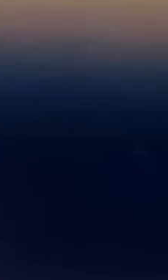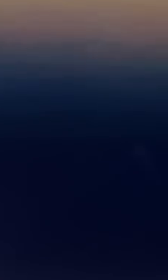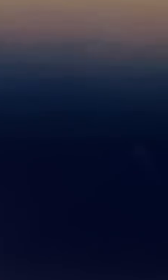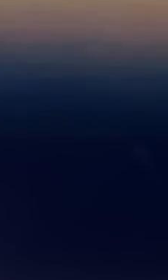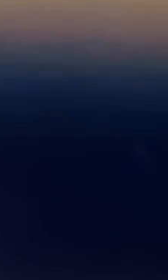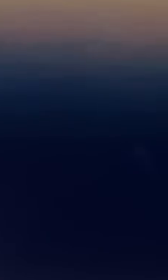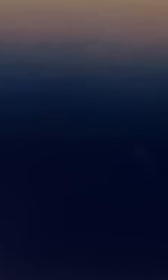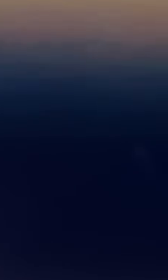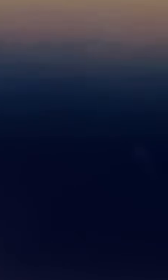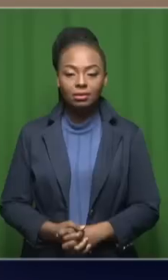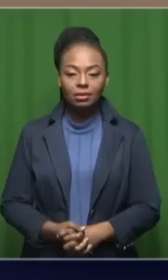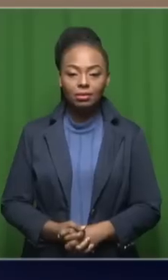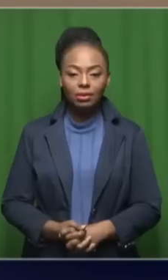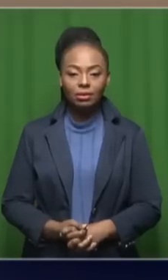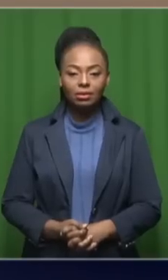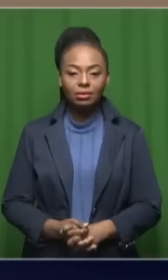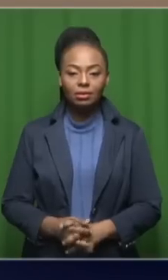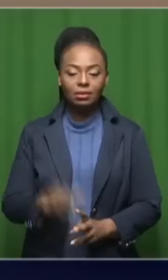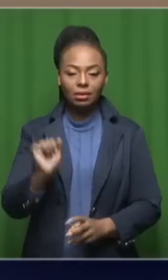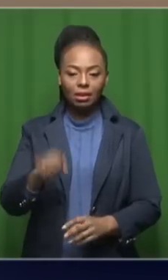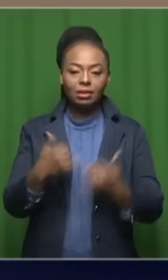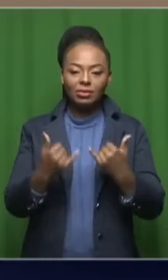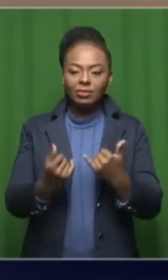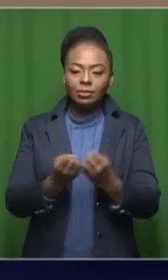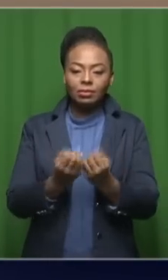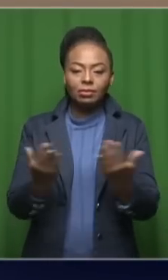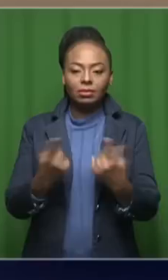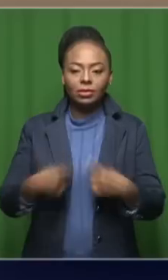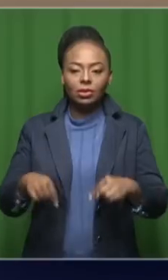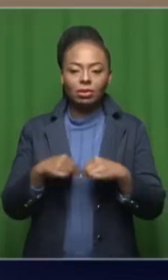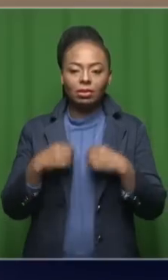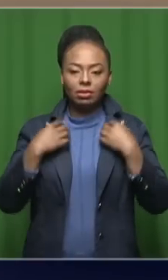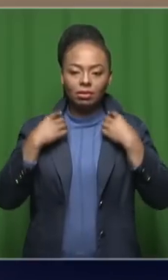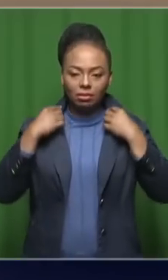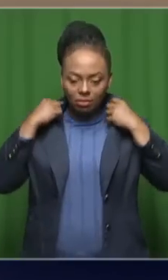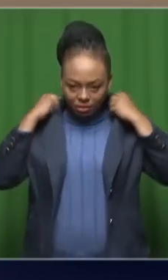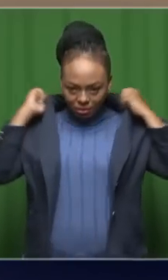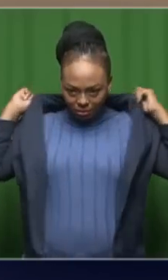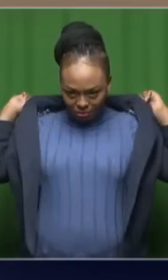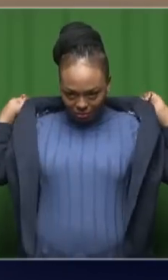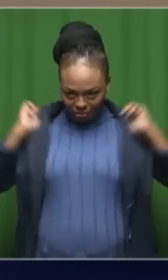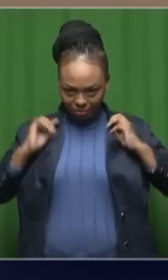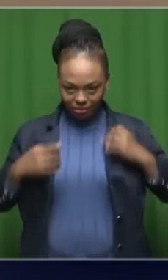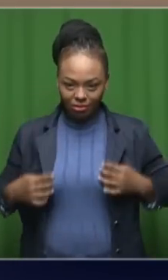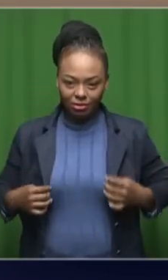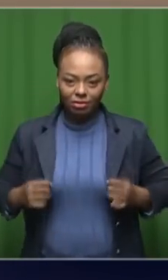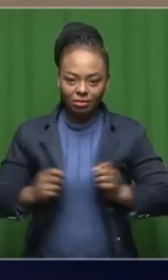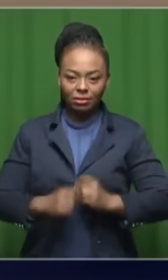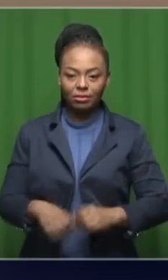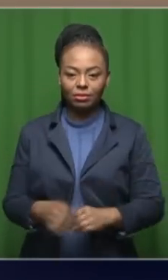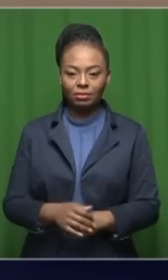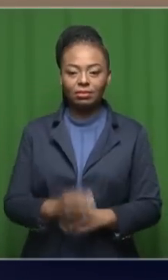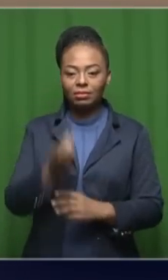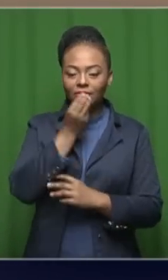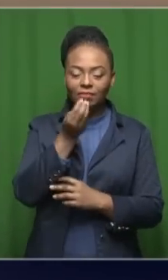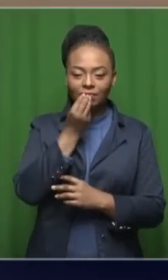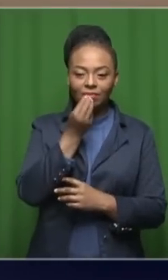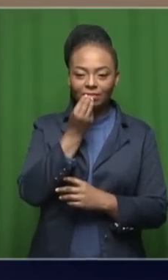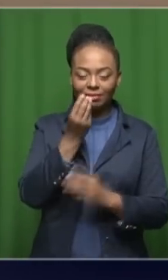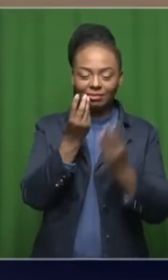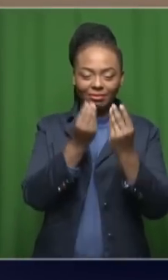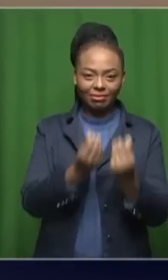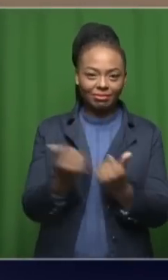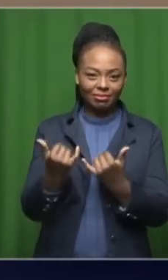Welcome back. Now, an issue that most of us are obviously grappling with at the moment. Food price inflation in South Africa has